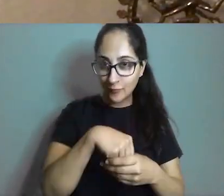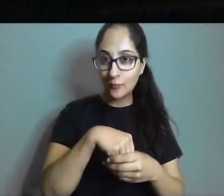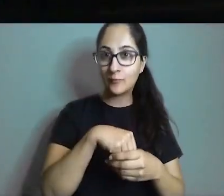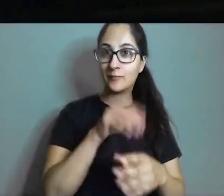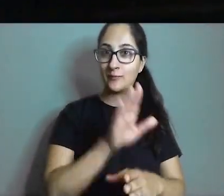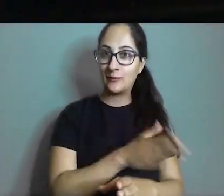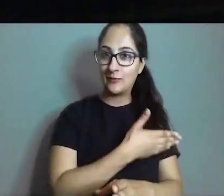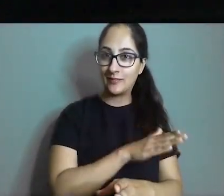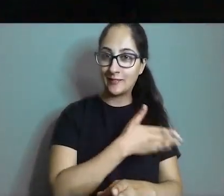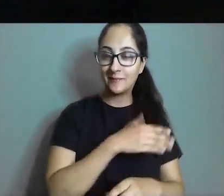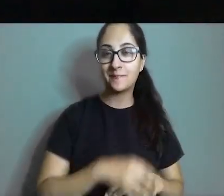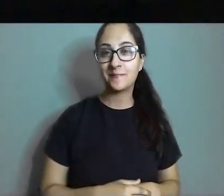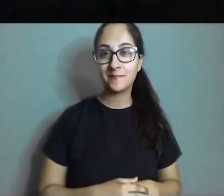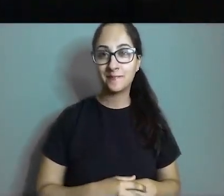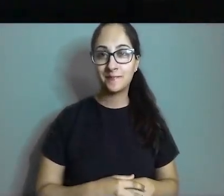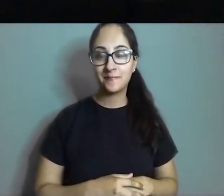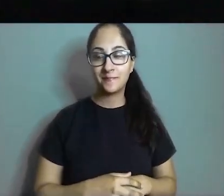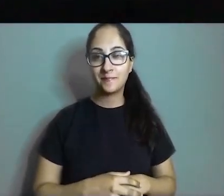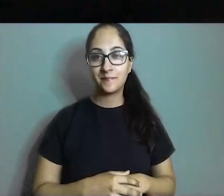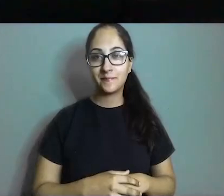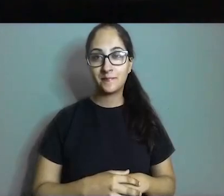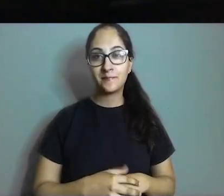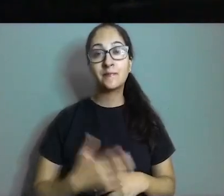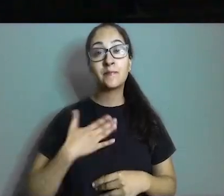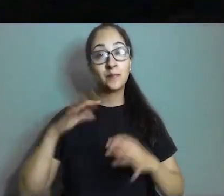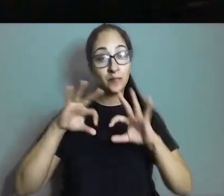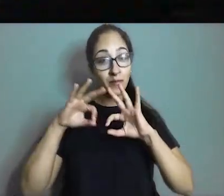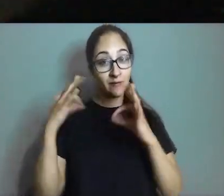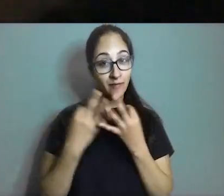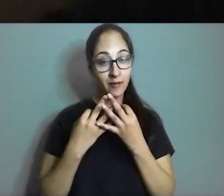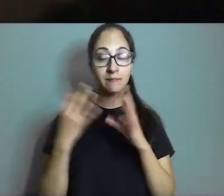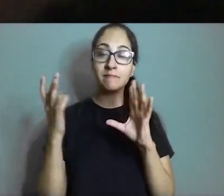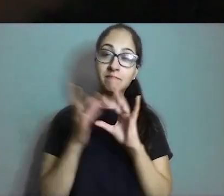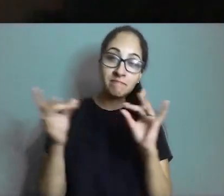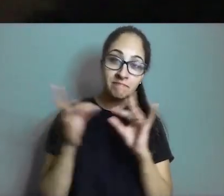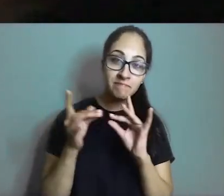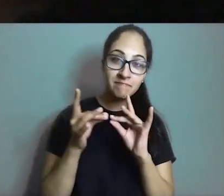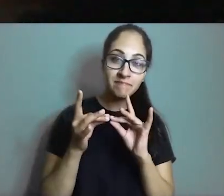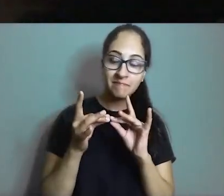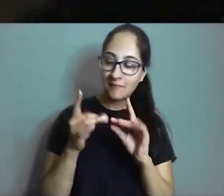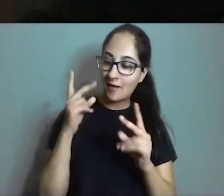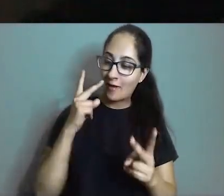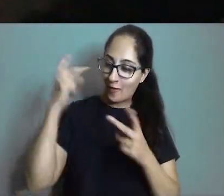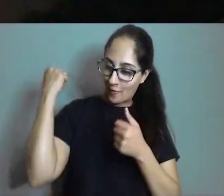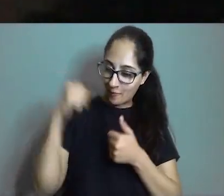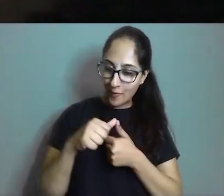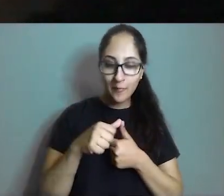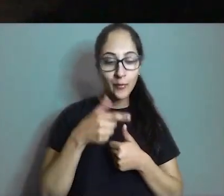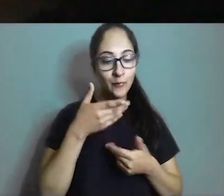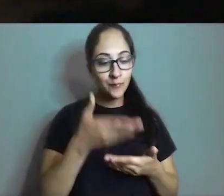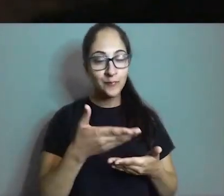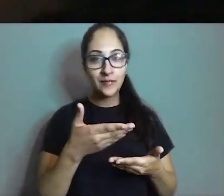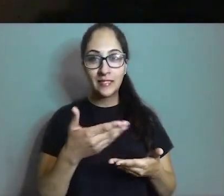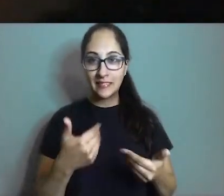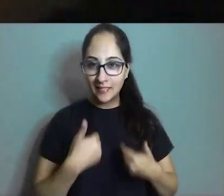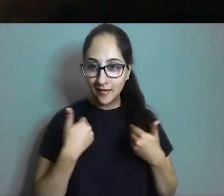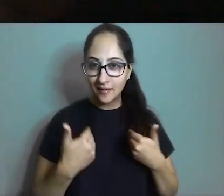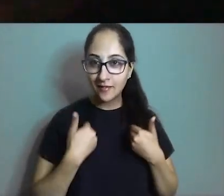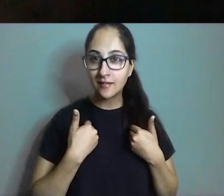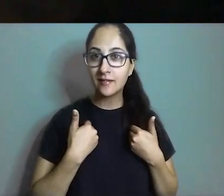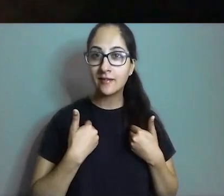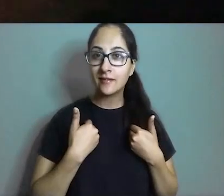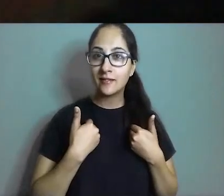tells is that I would come home, and typically from Jamatkana, from Kane,